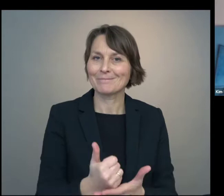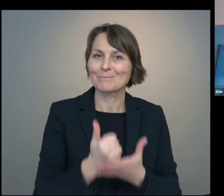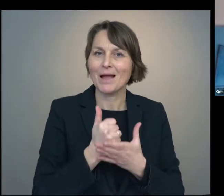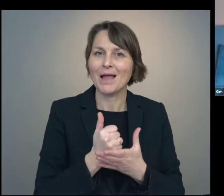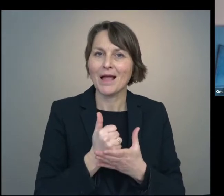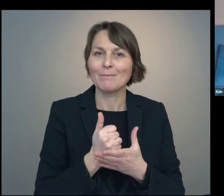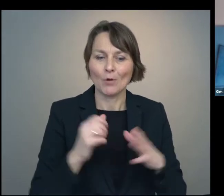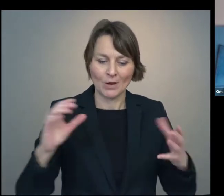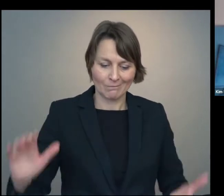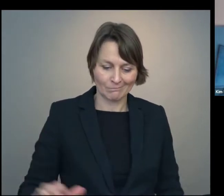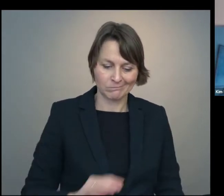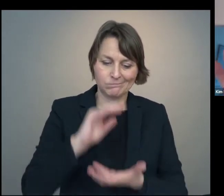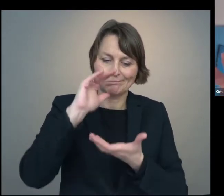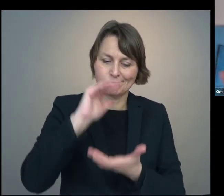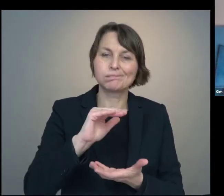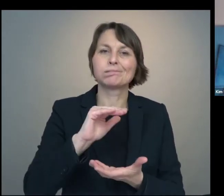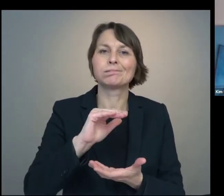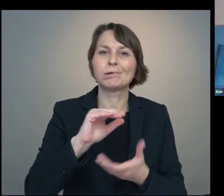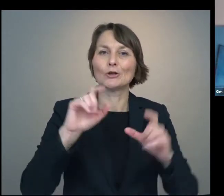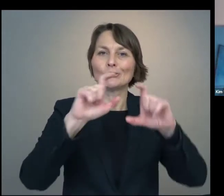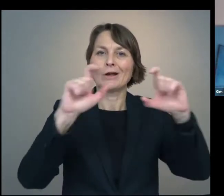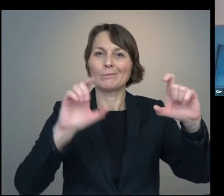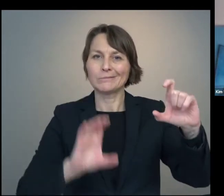the company,